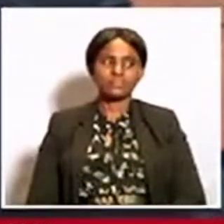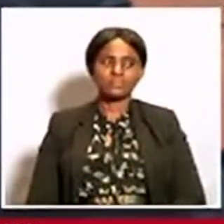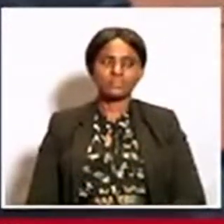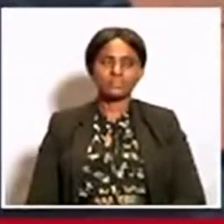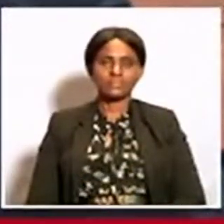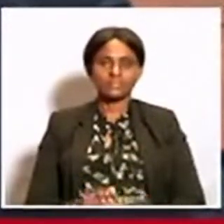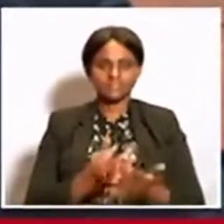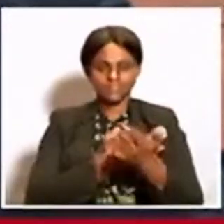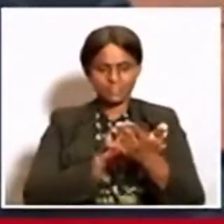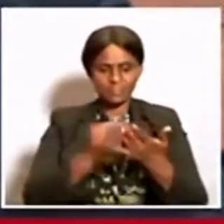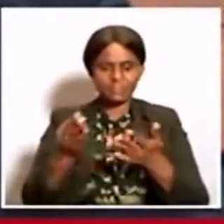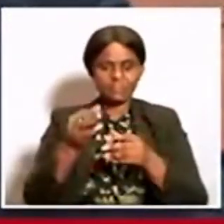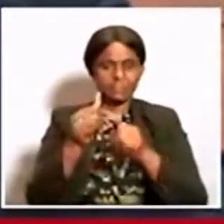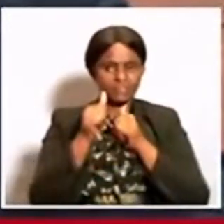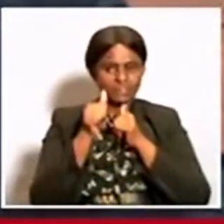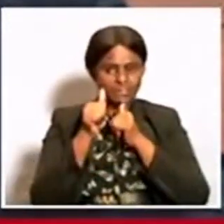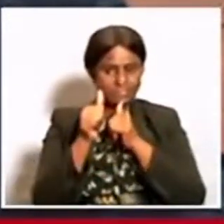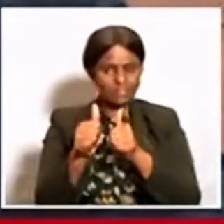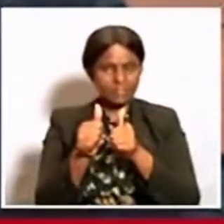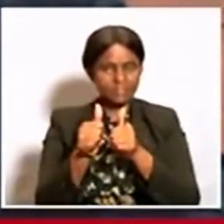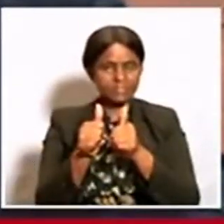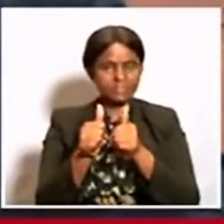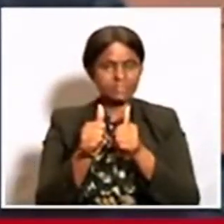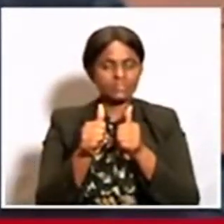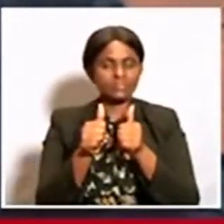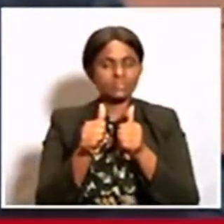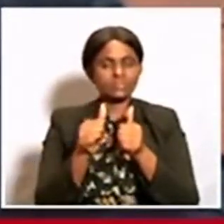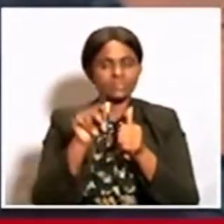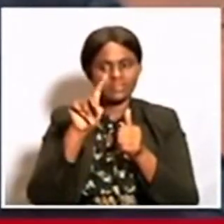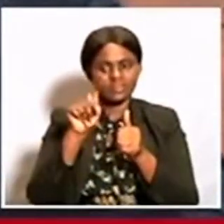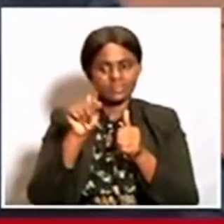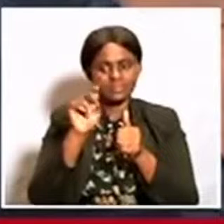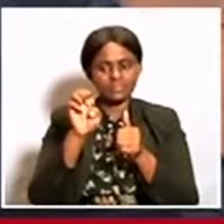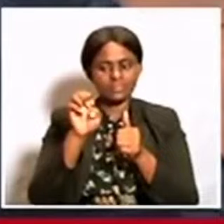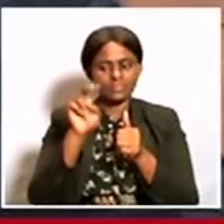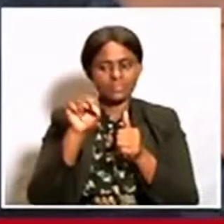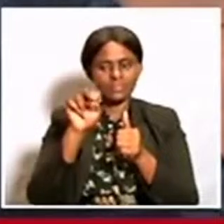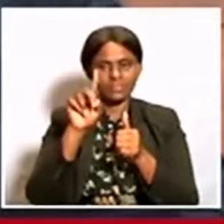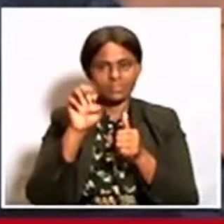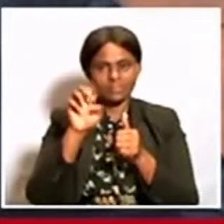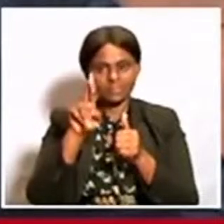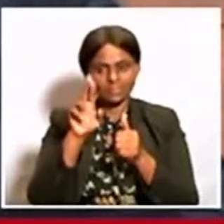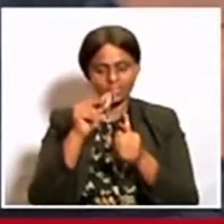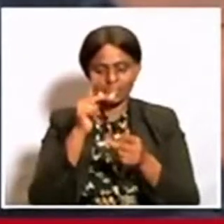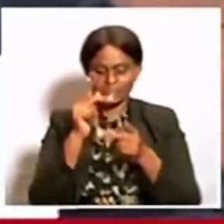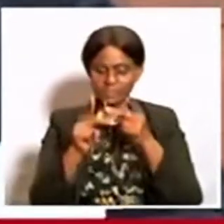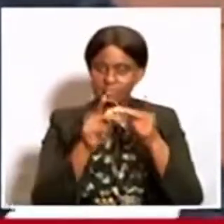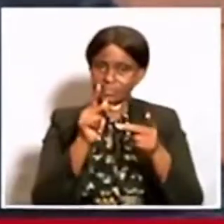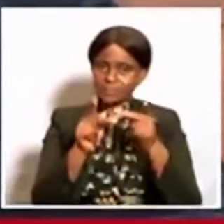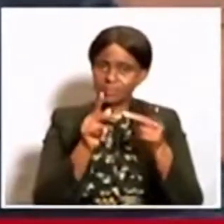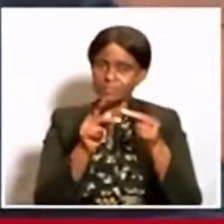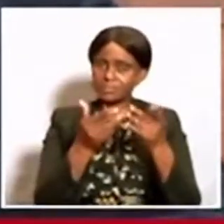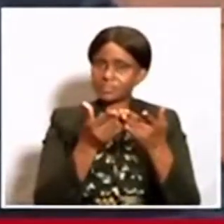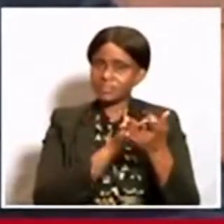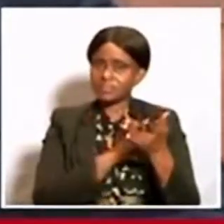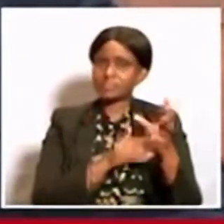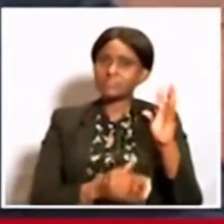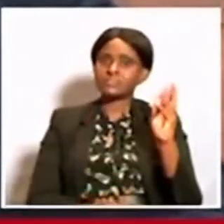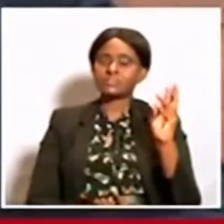On failure to follow tender procedures. Page 6.